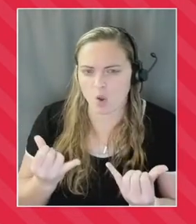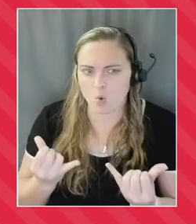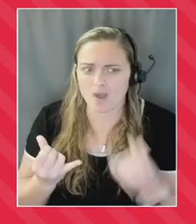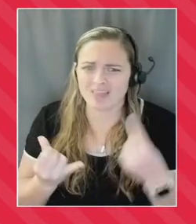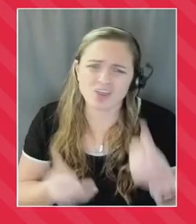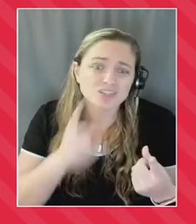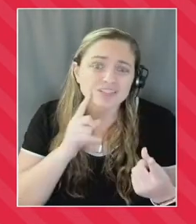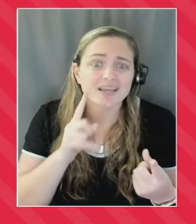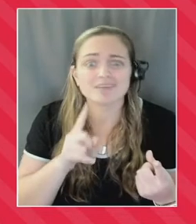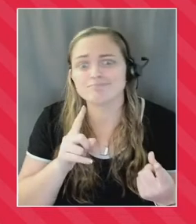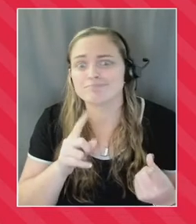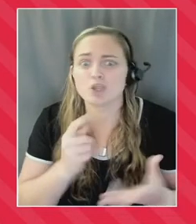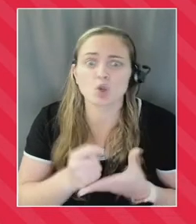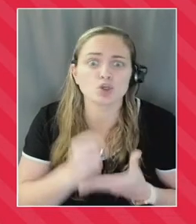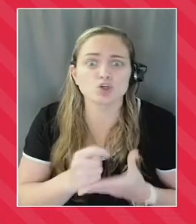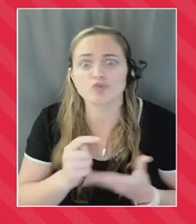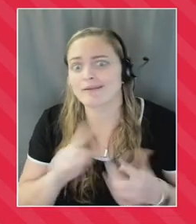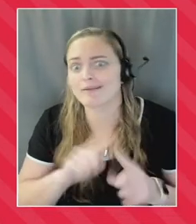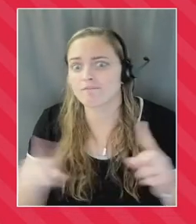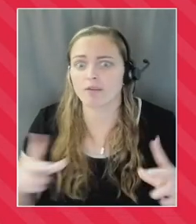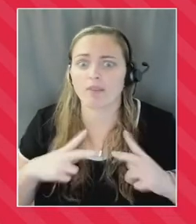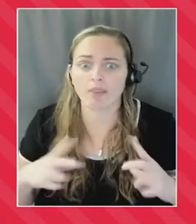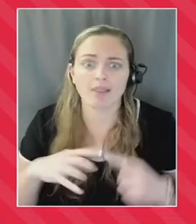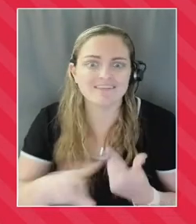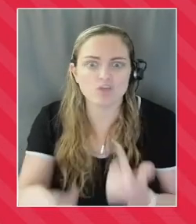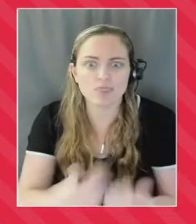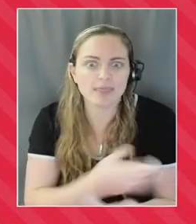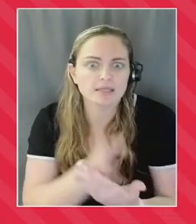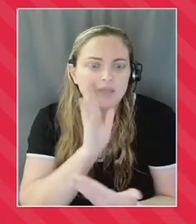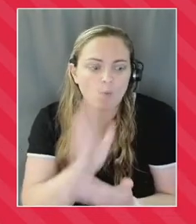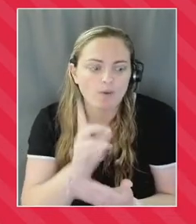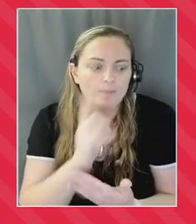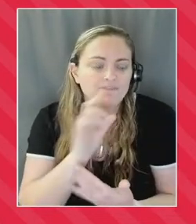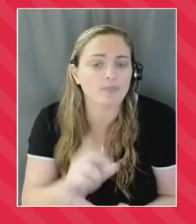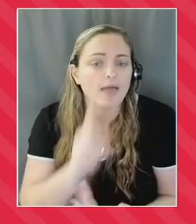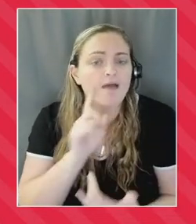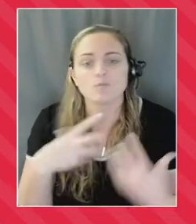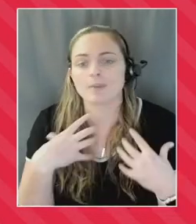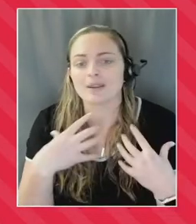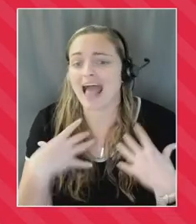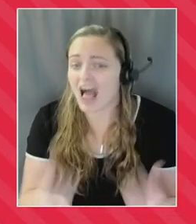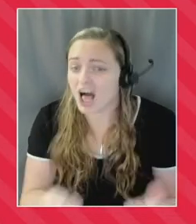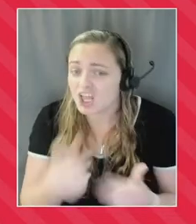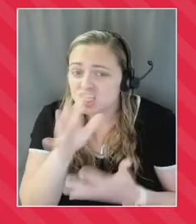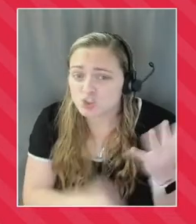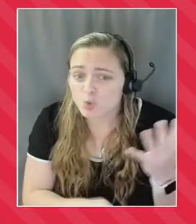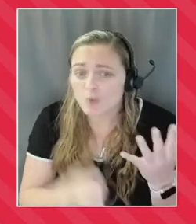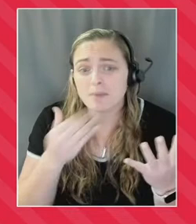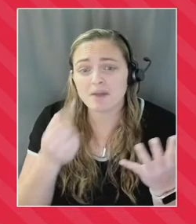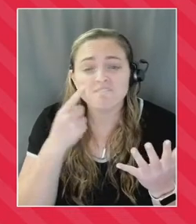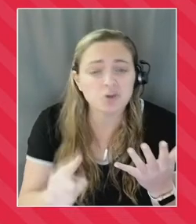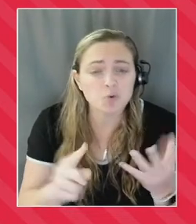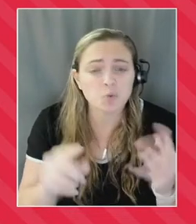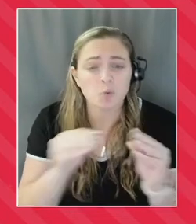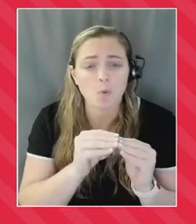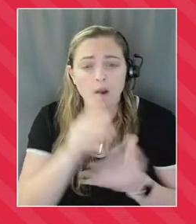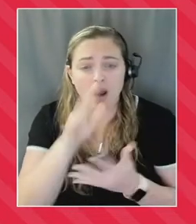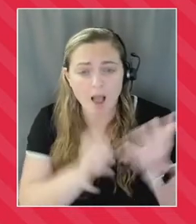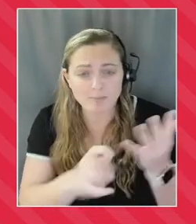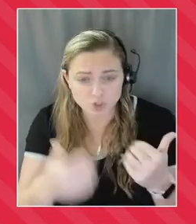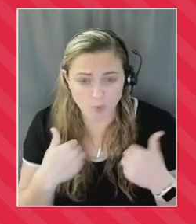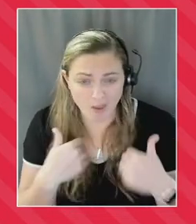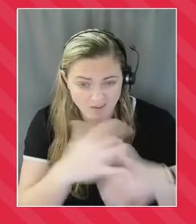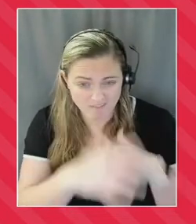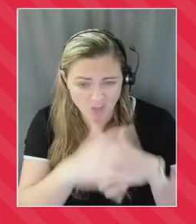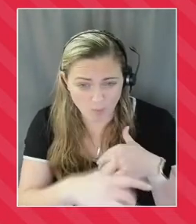they aren't the only occasions. There's a lot of occasions that are about healthy choice, better for you. And the more optionality you have in your product line, the